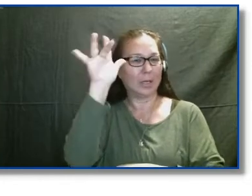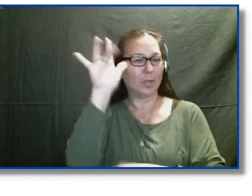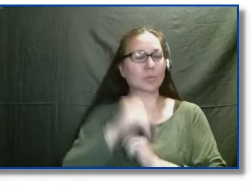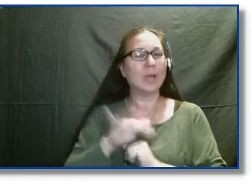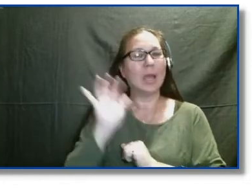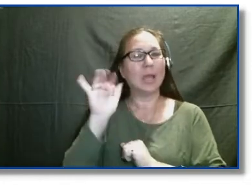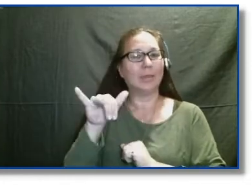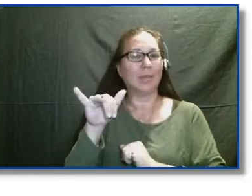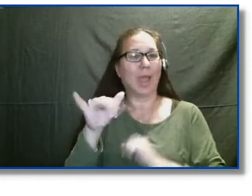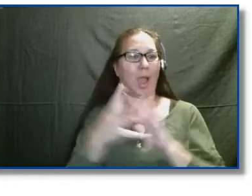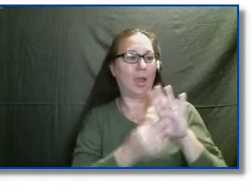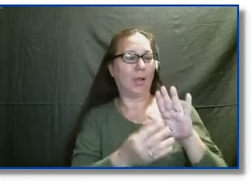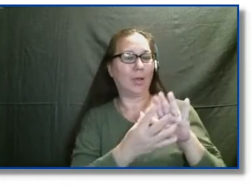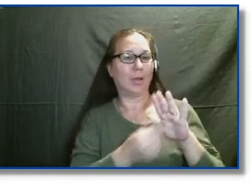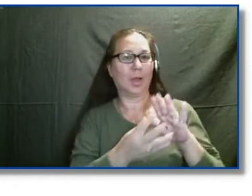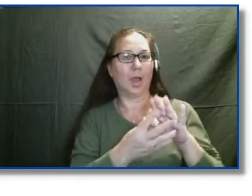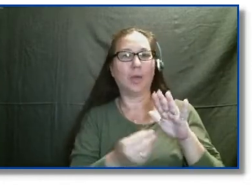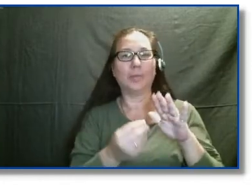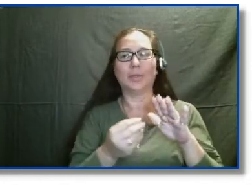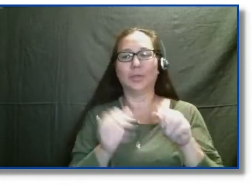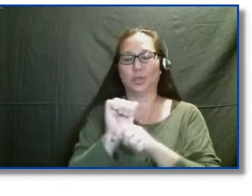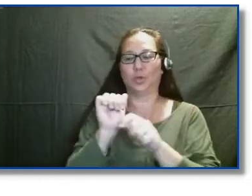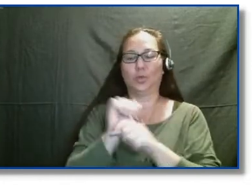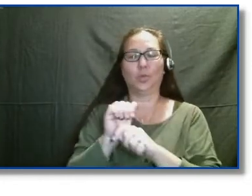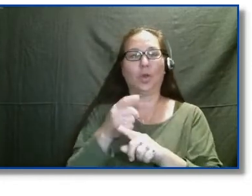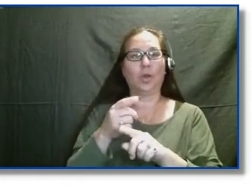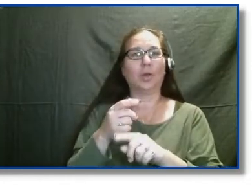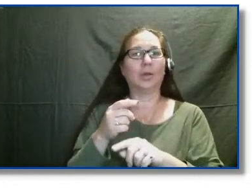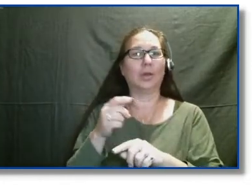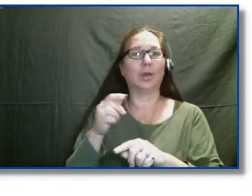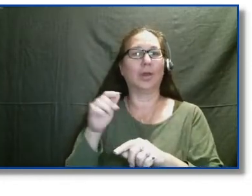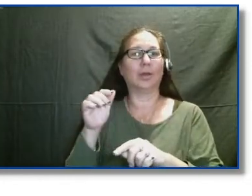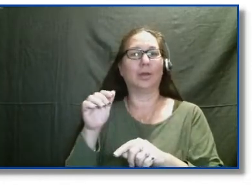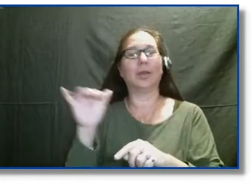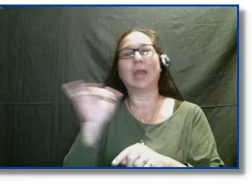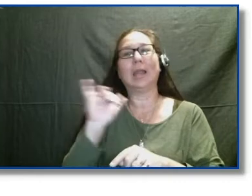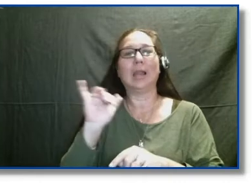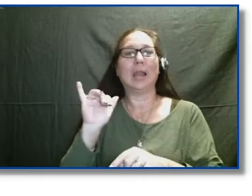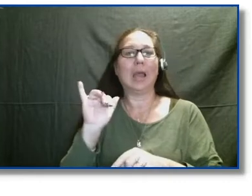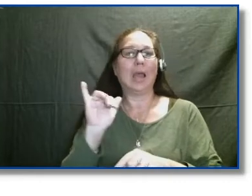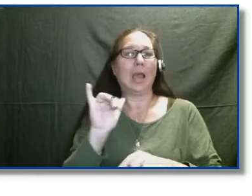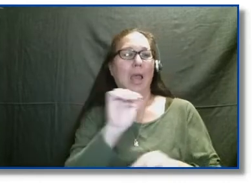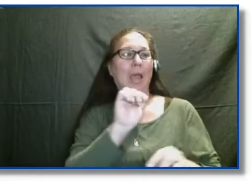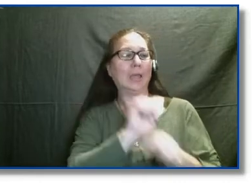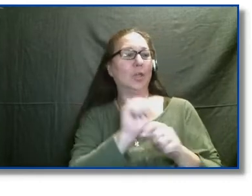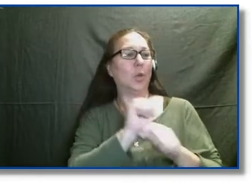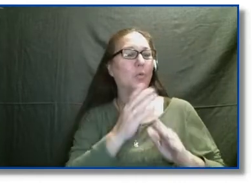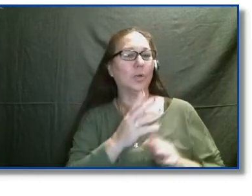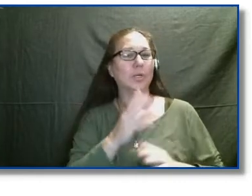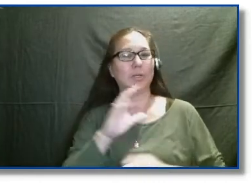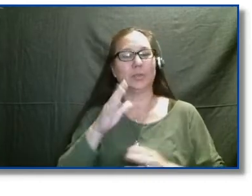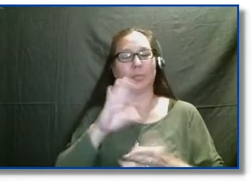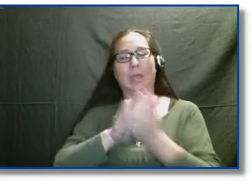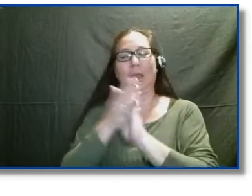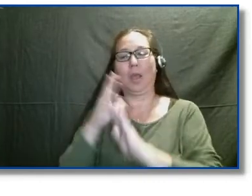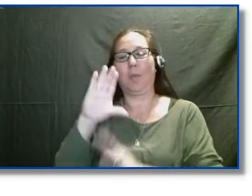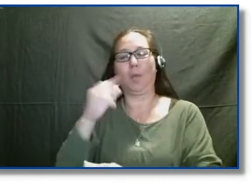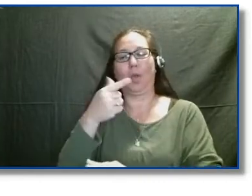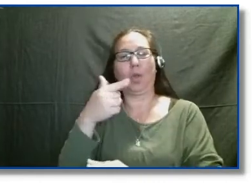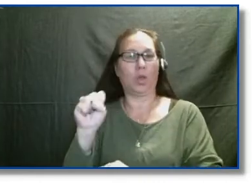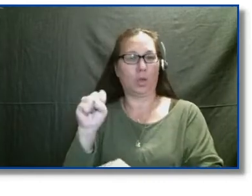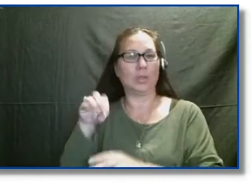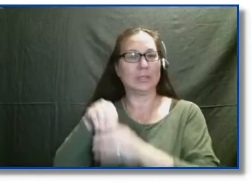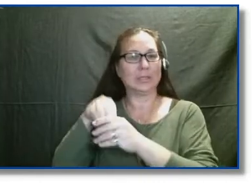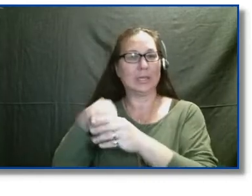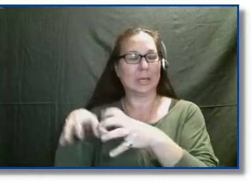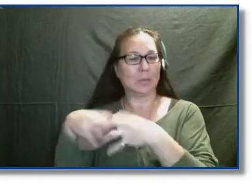the work of an algorithm with people as cogs in the machine. But and this is what gave the title to my